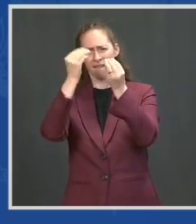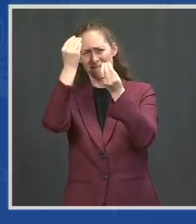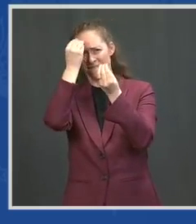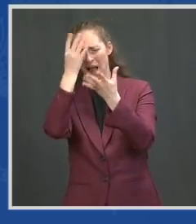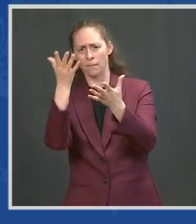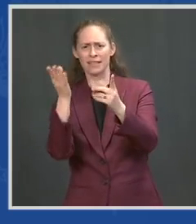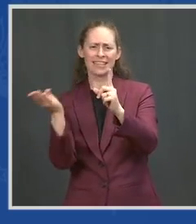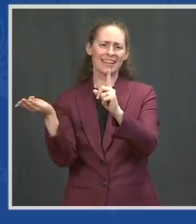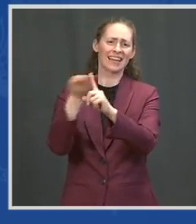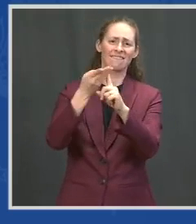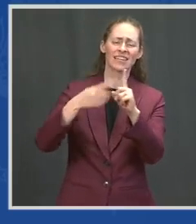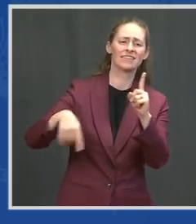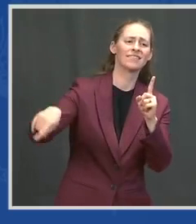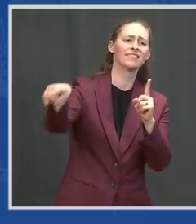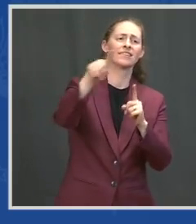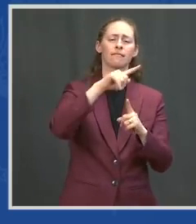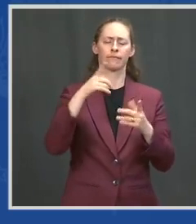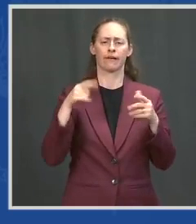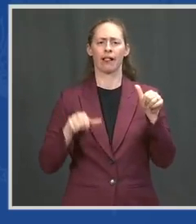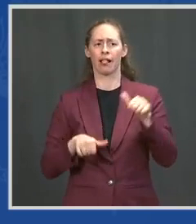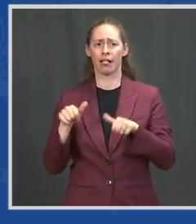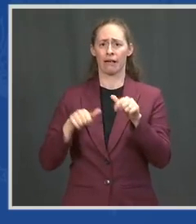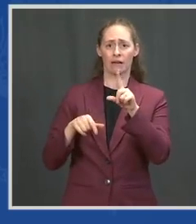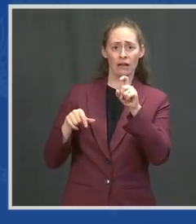being convinced of the necessity of getting the vaccine.